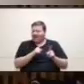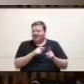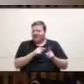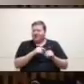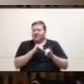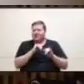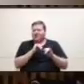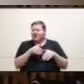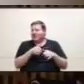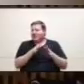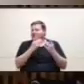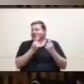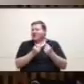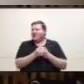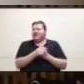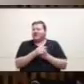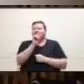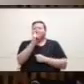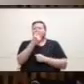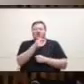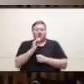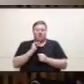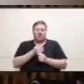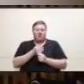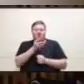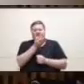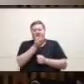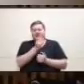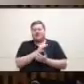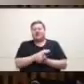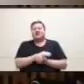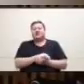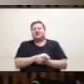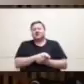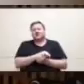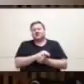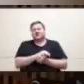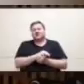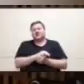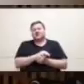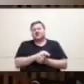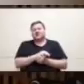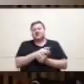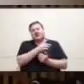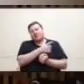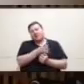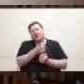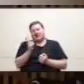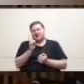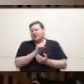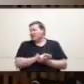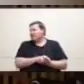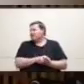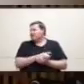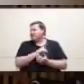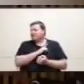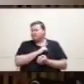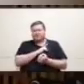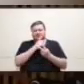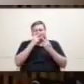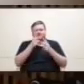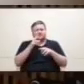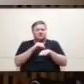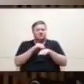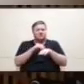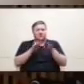So she was the first. So let's come back this way because I see that there are more hands now.